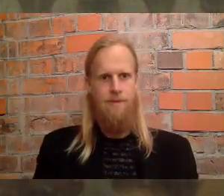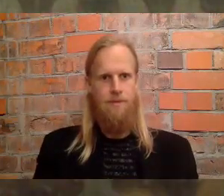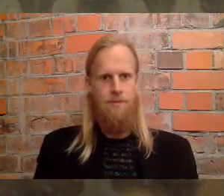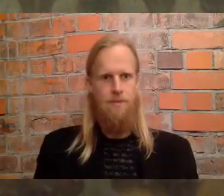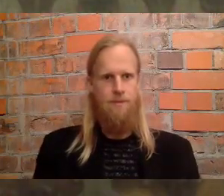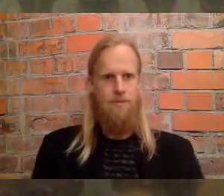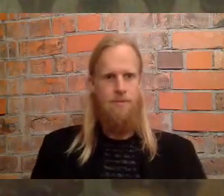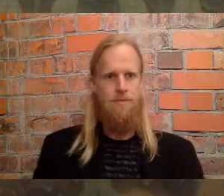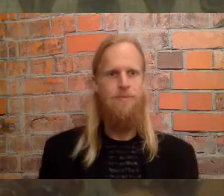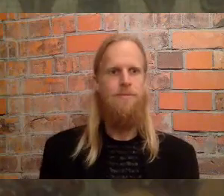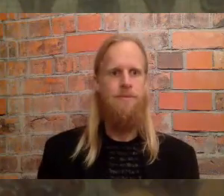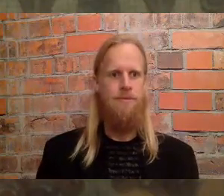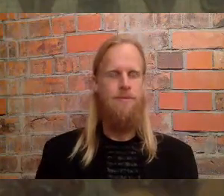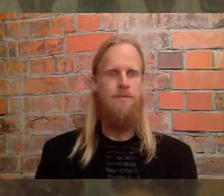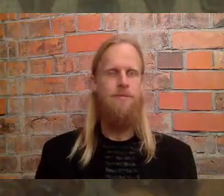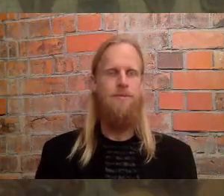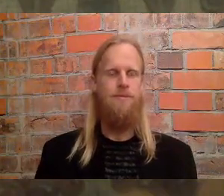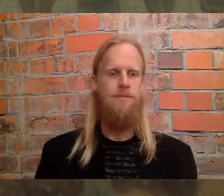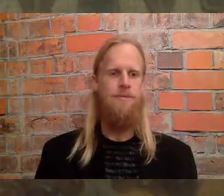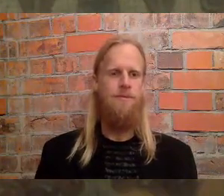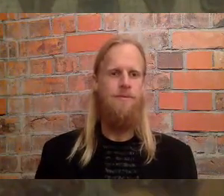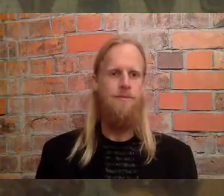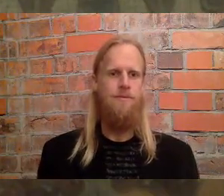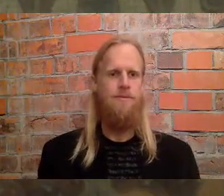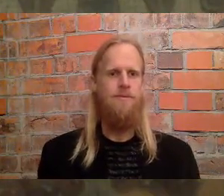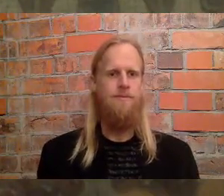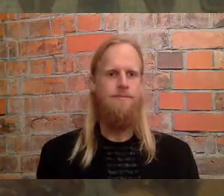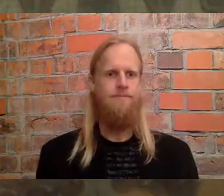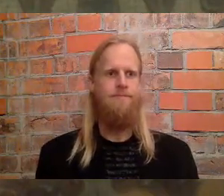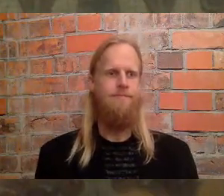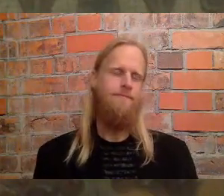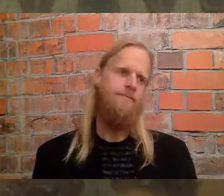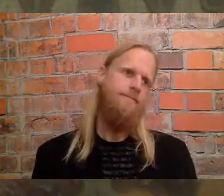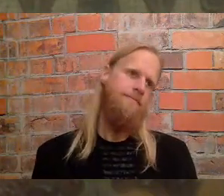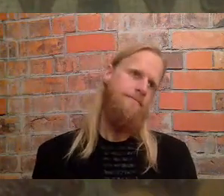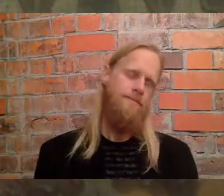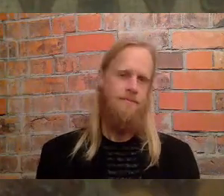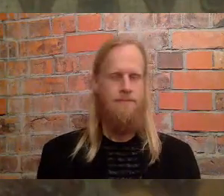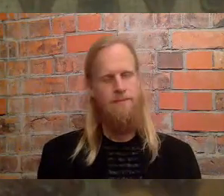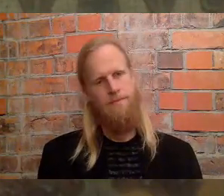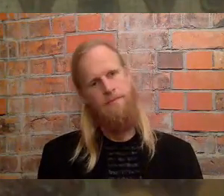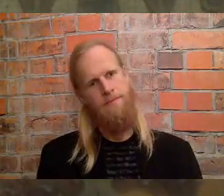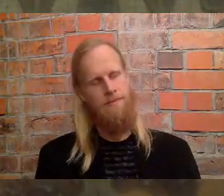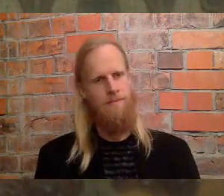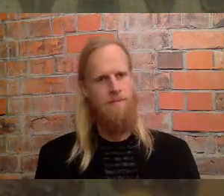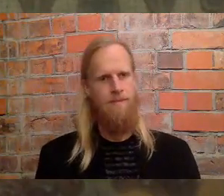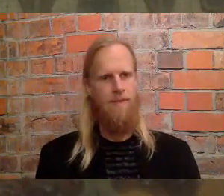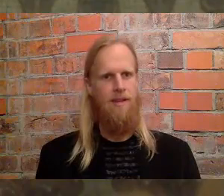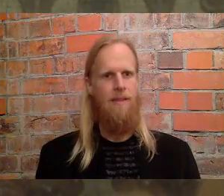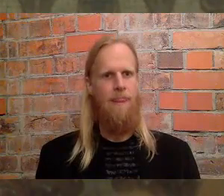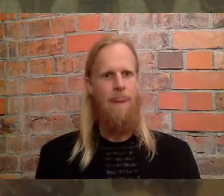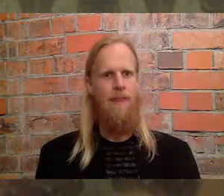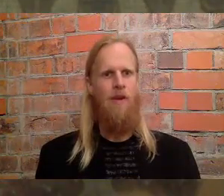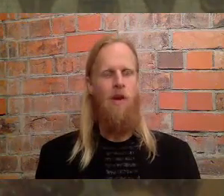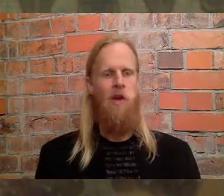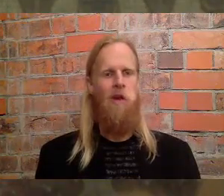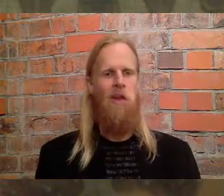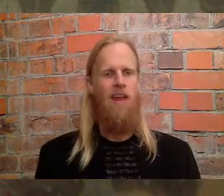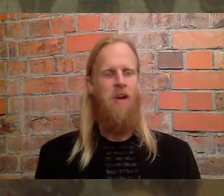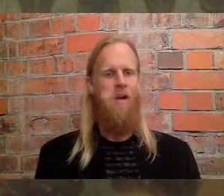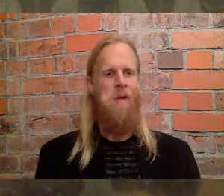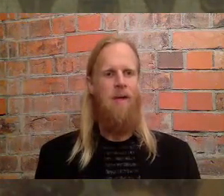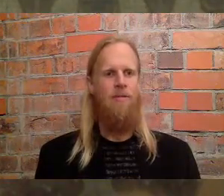the inside of the wrist. Let's do the opposite wrist this time. I'm open to loving and forgiving